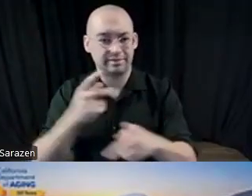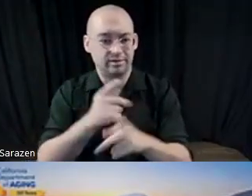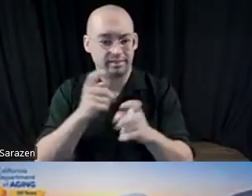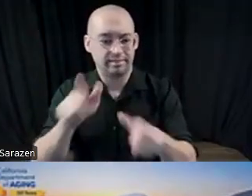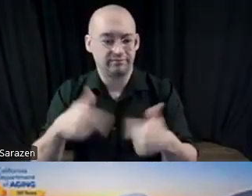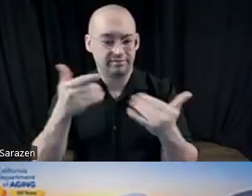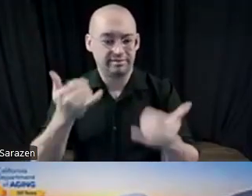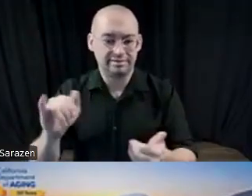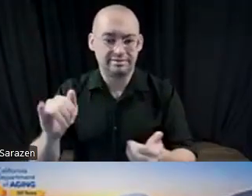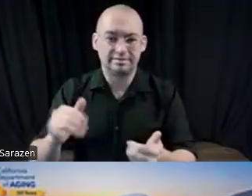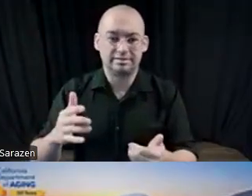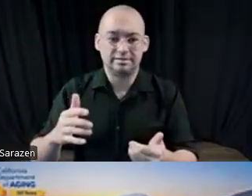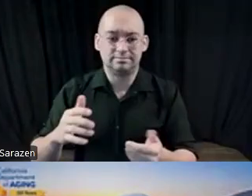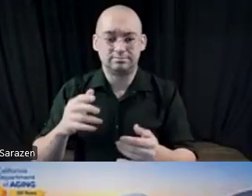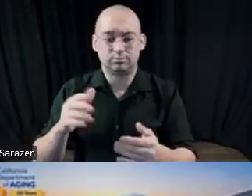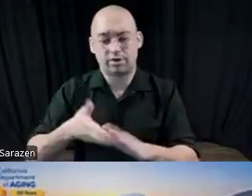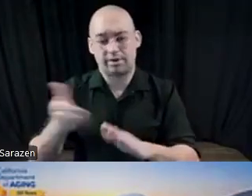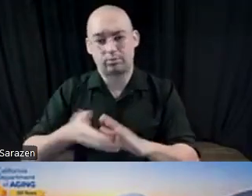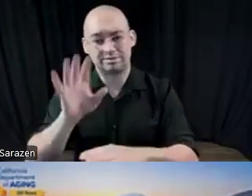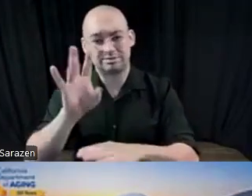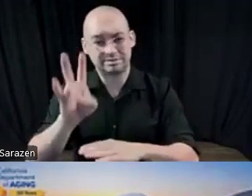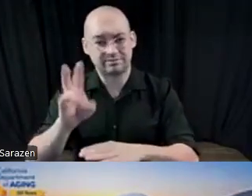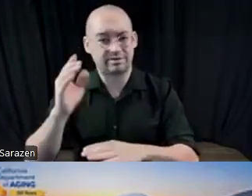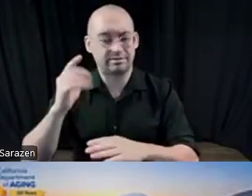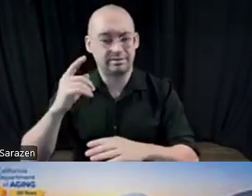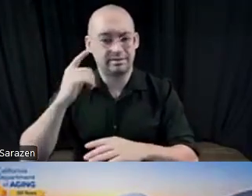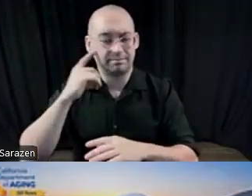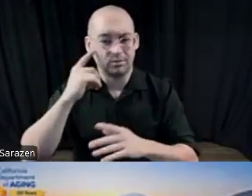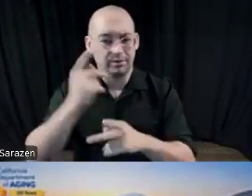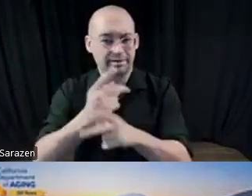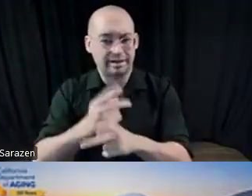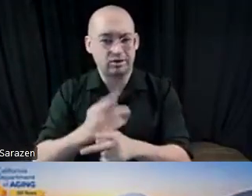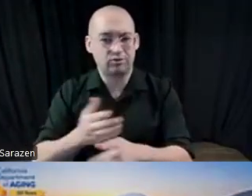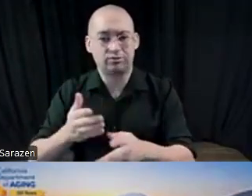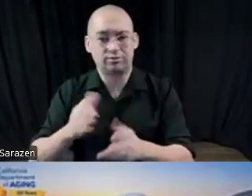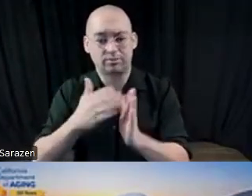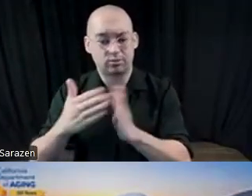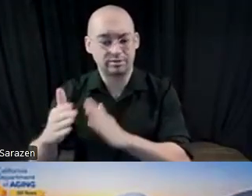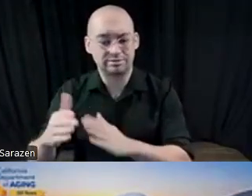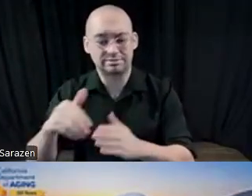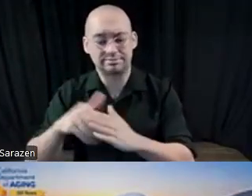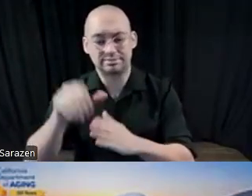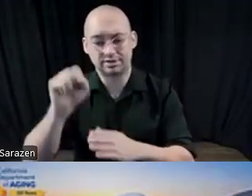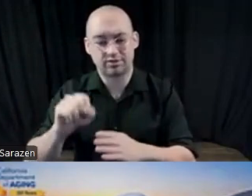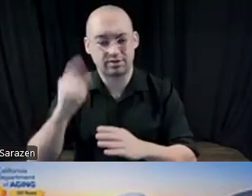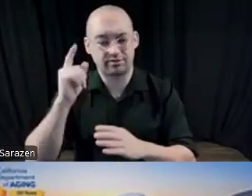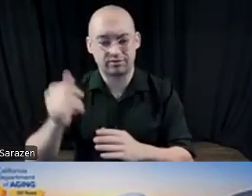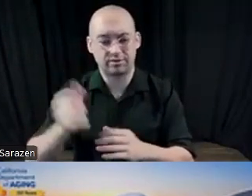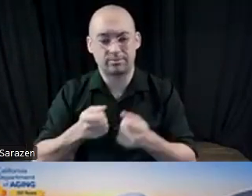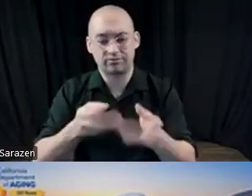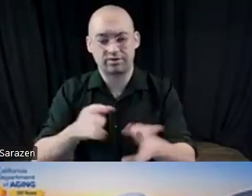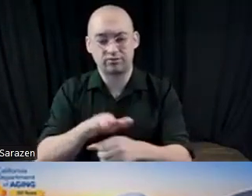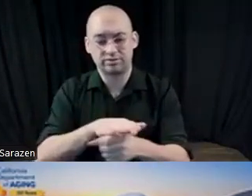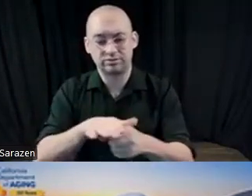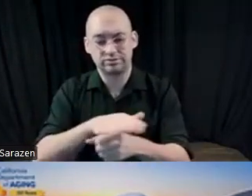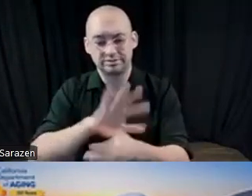7 memory care communities in Southern California, and we're also a vendorized provider to the regional center